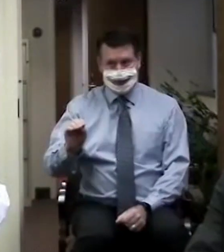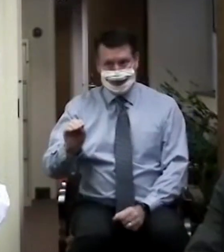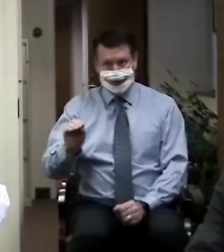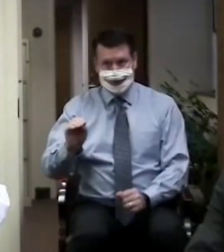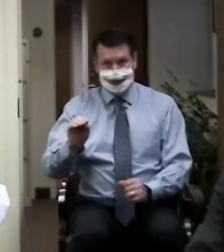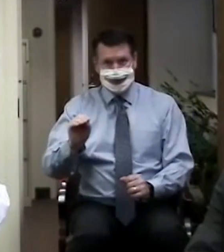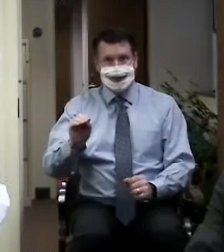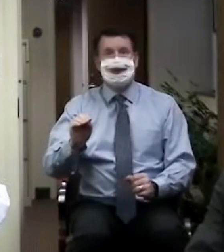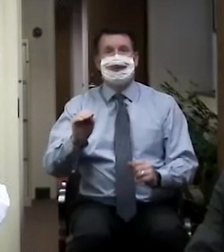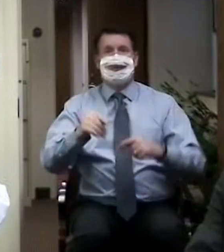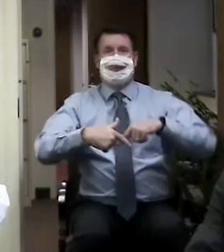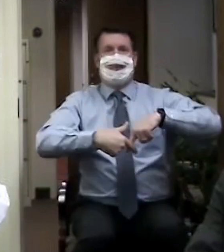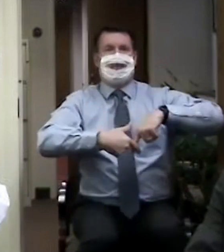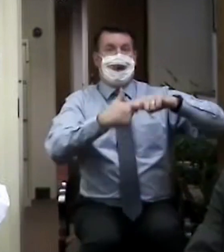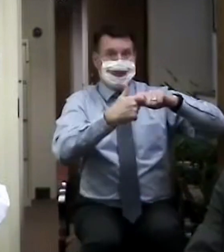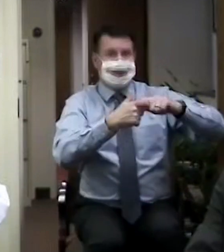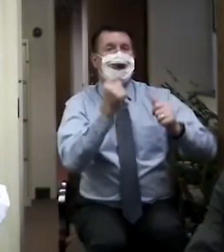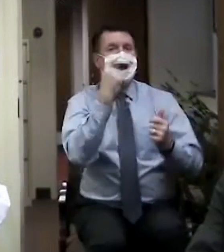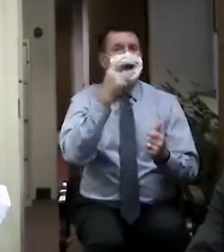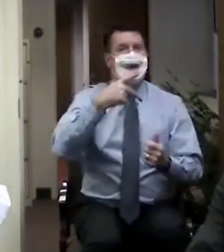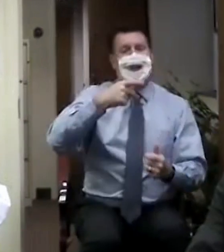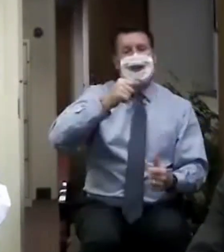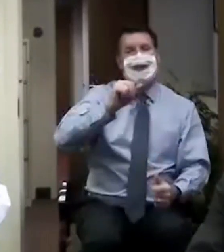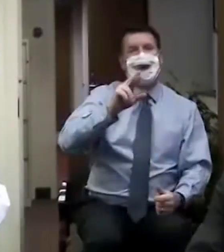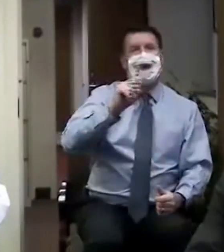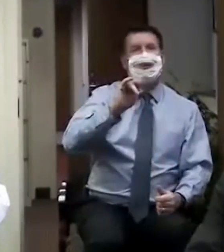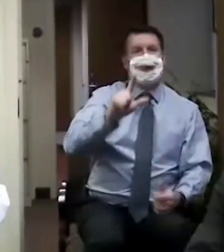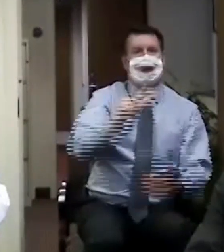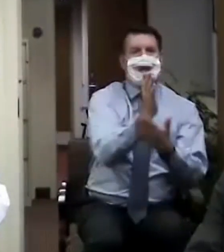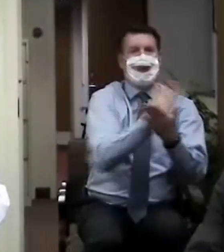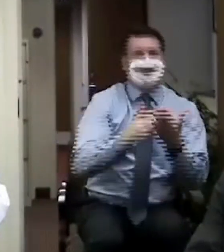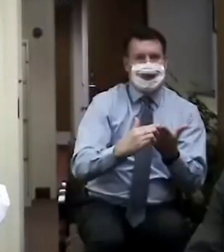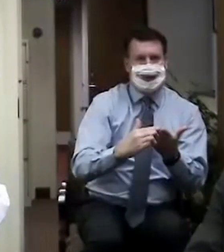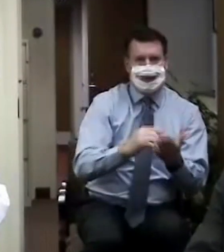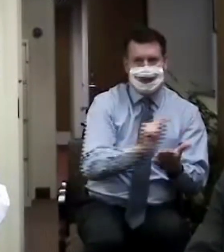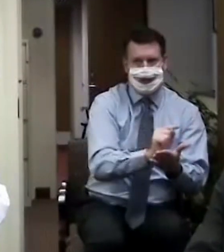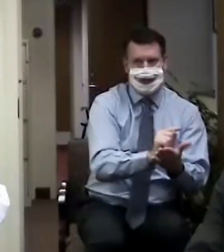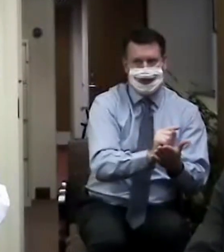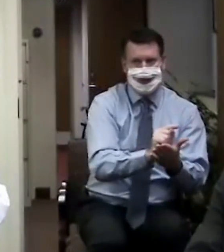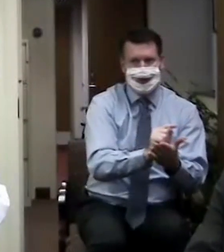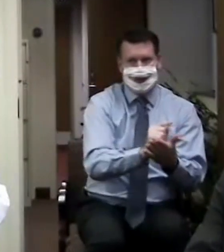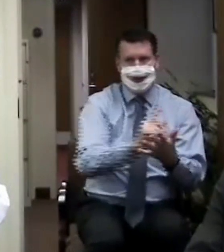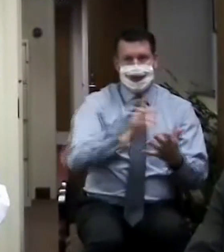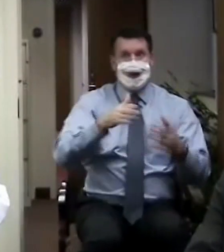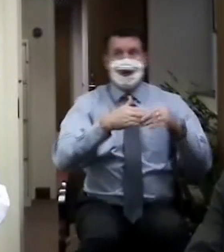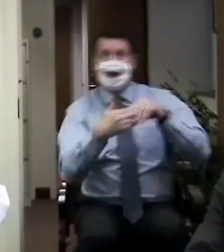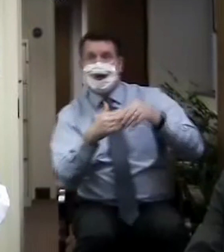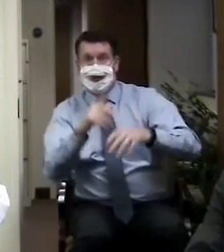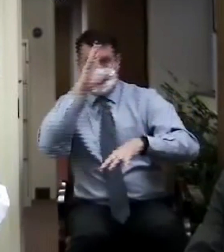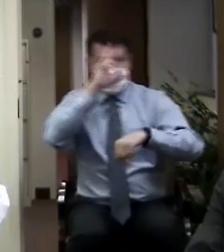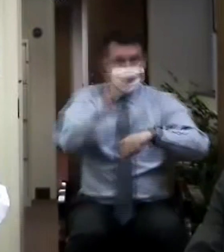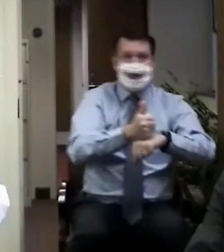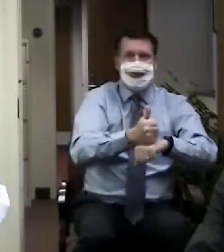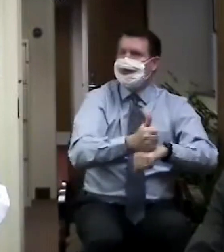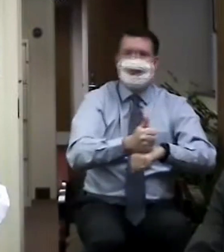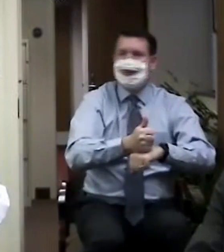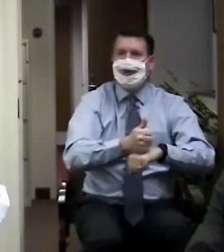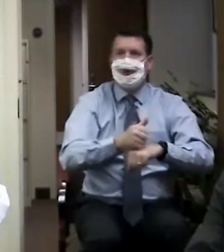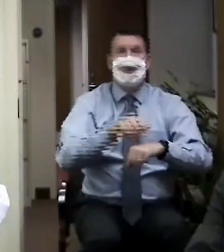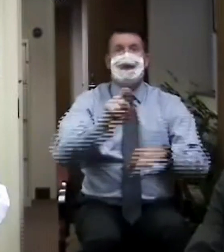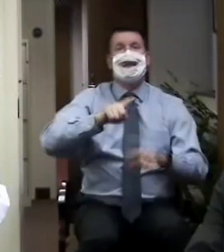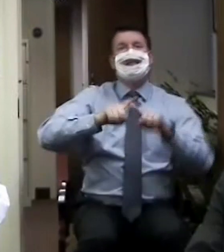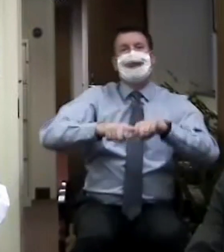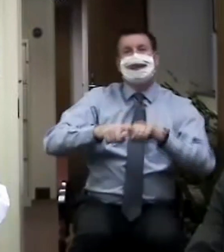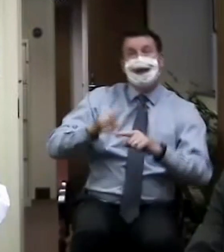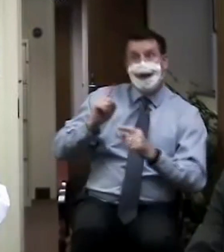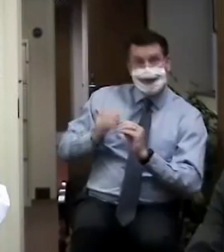bring staff back from furlough very quickly and respond to needs in volume. And certainly if COVID